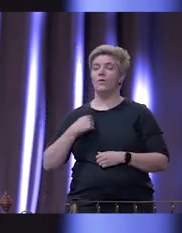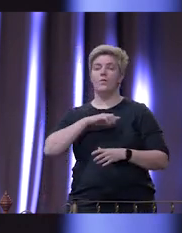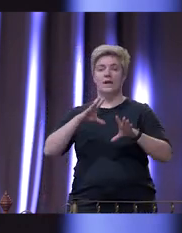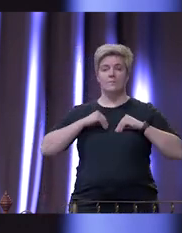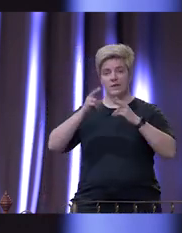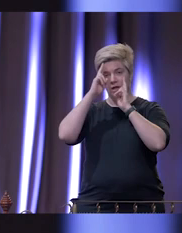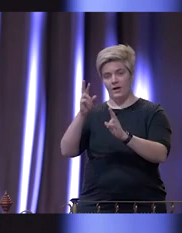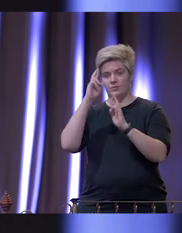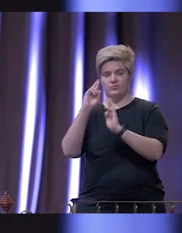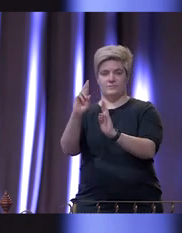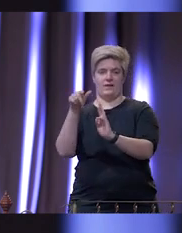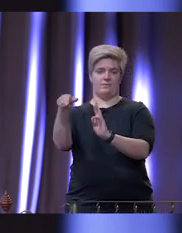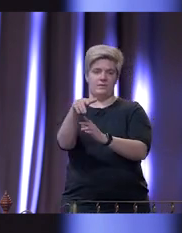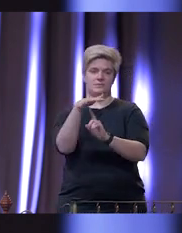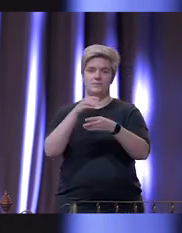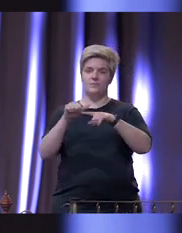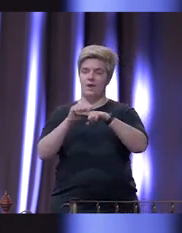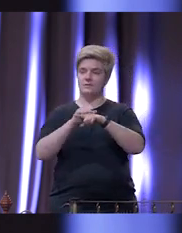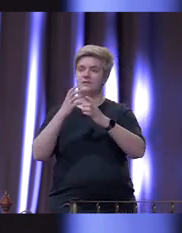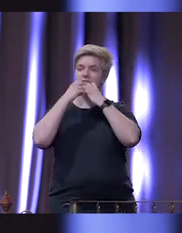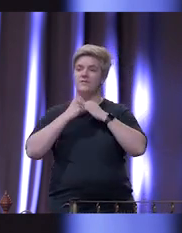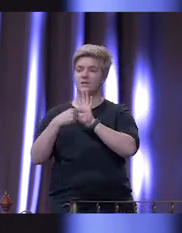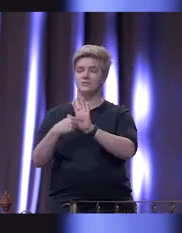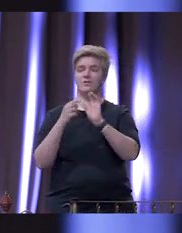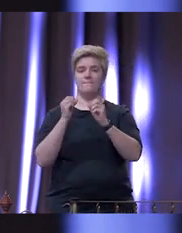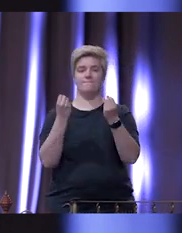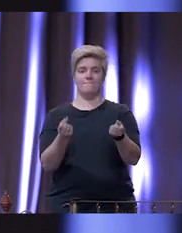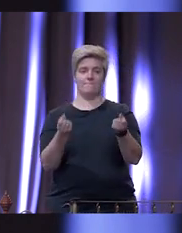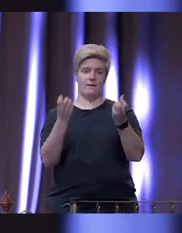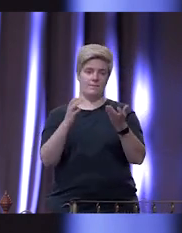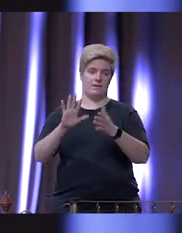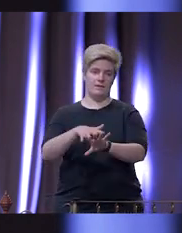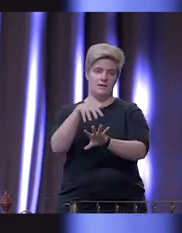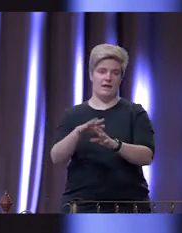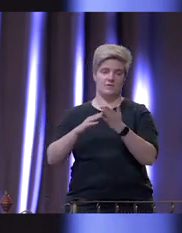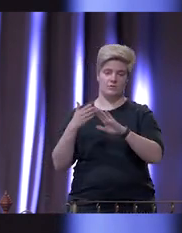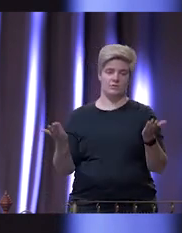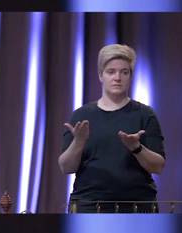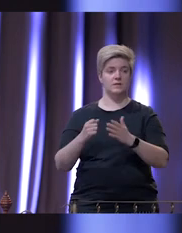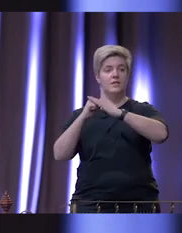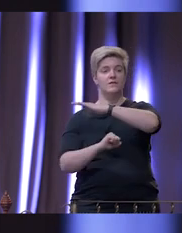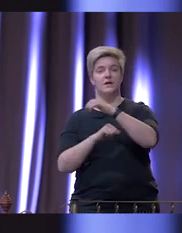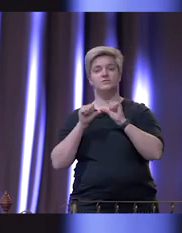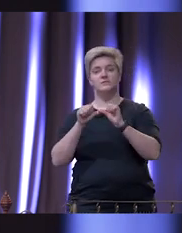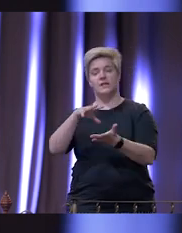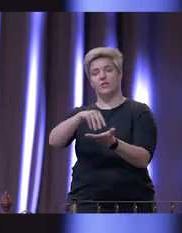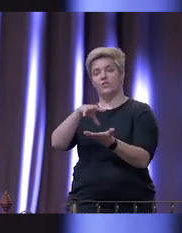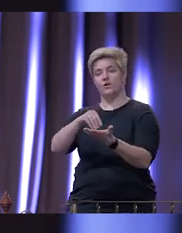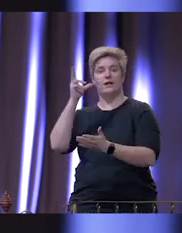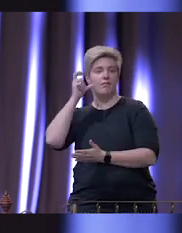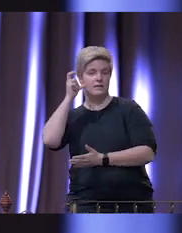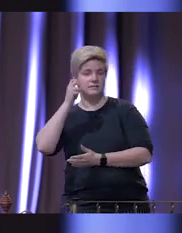embrace, honor, and respect these practices and values that represent the many Native communities now here. The Foundation's